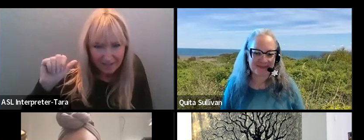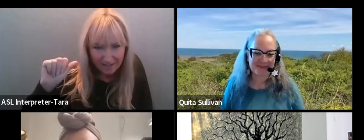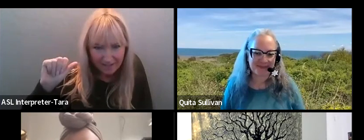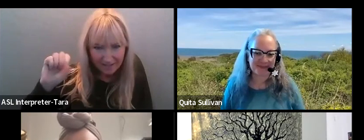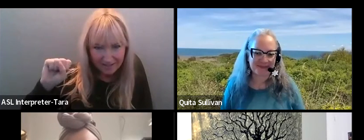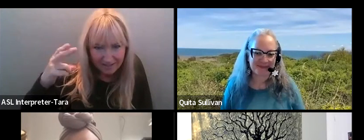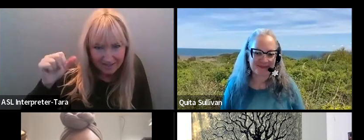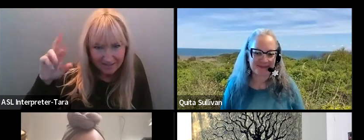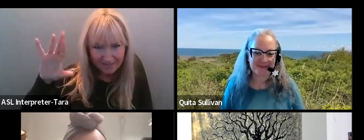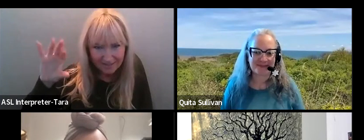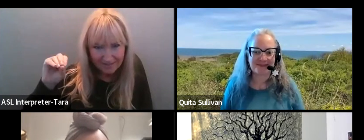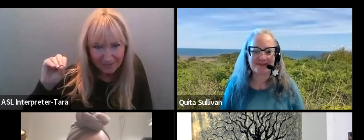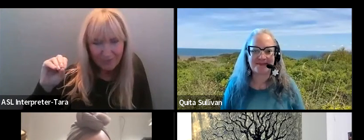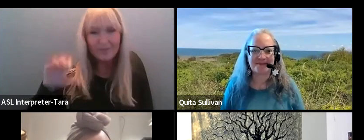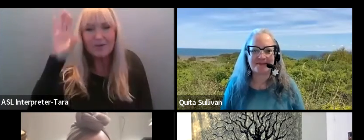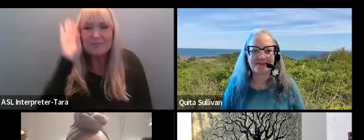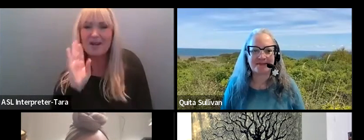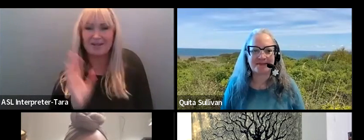My name is Mashario Brown.